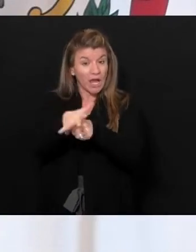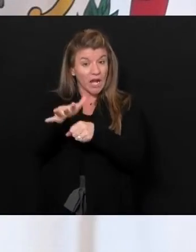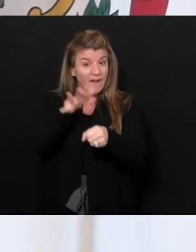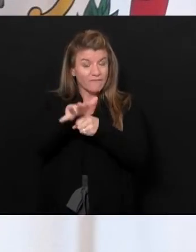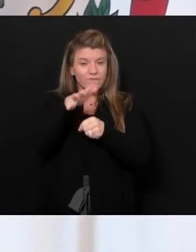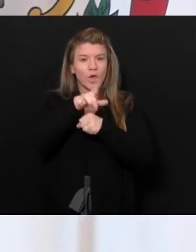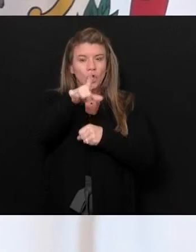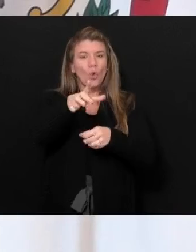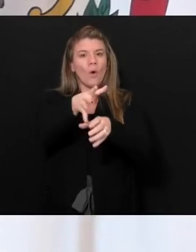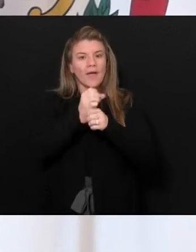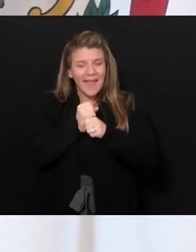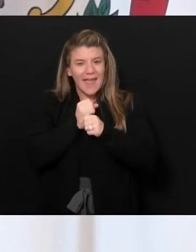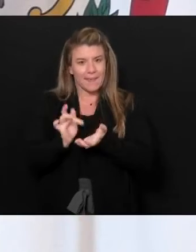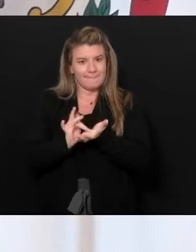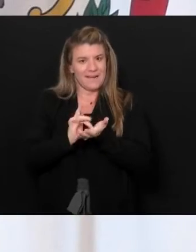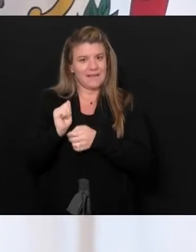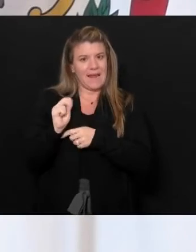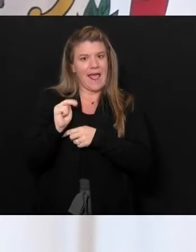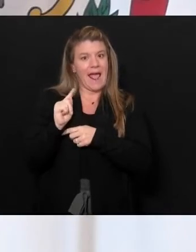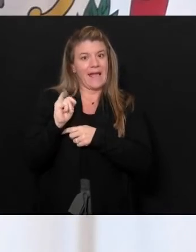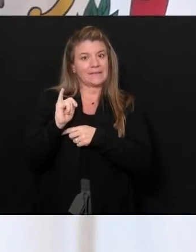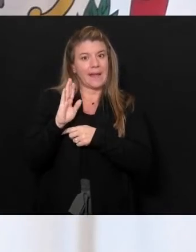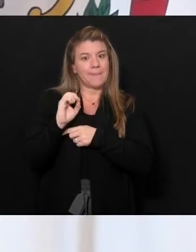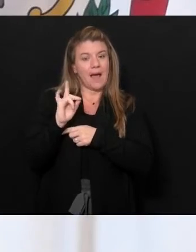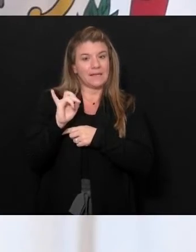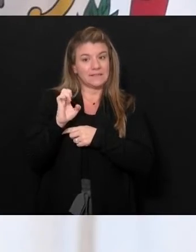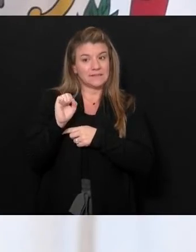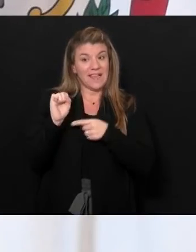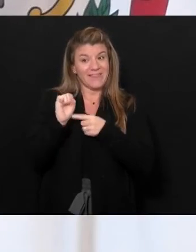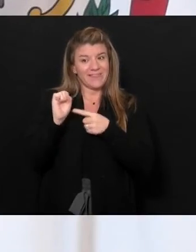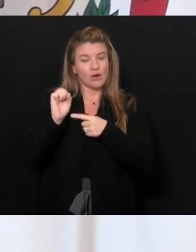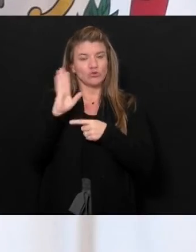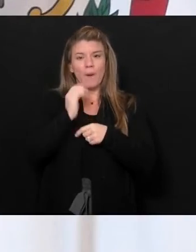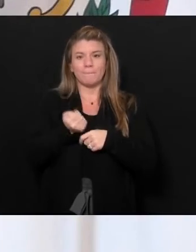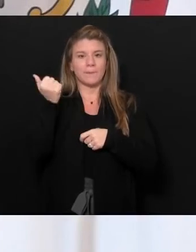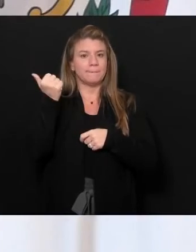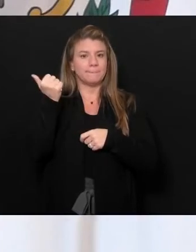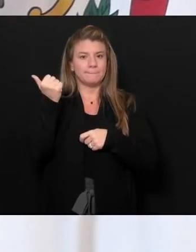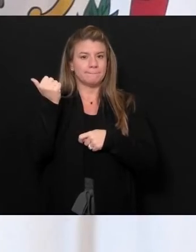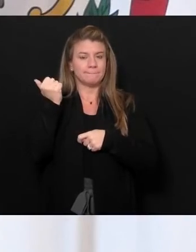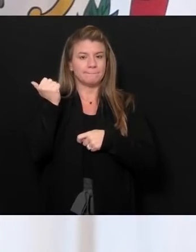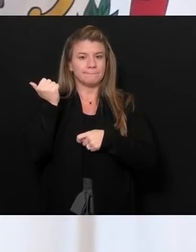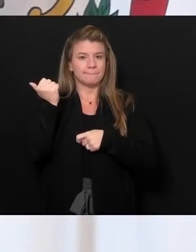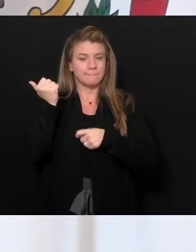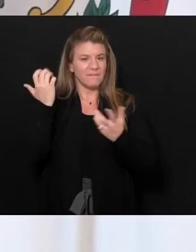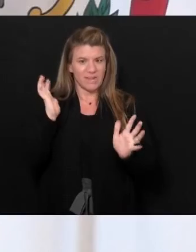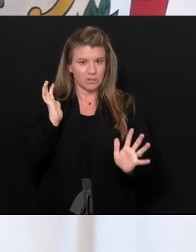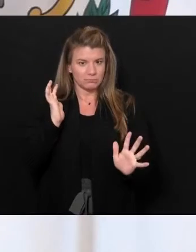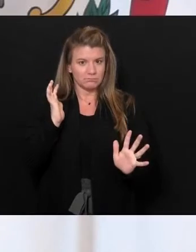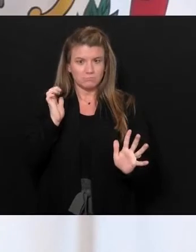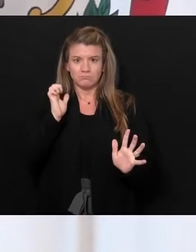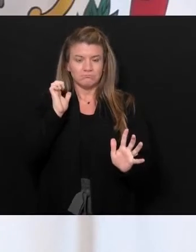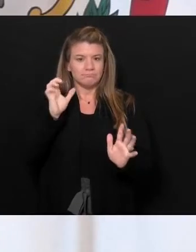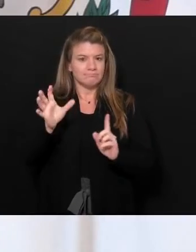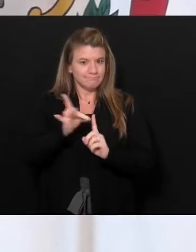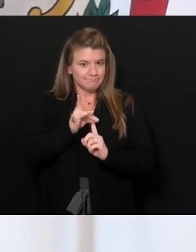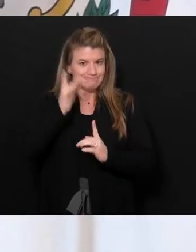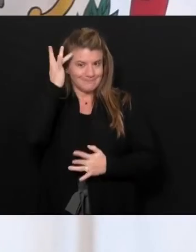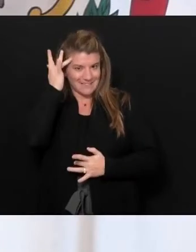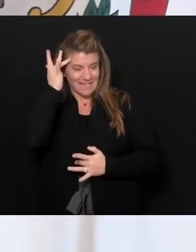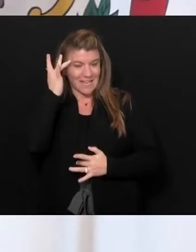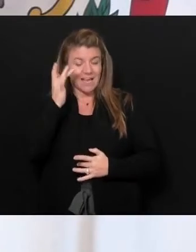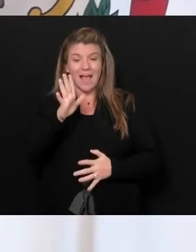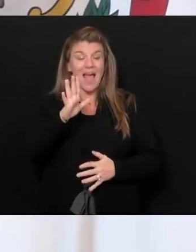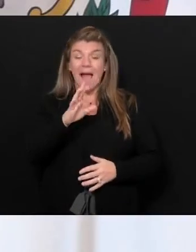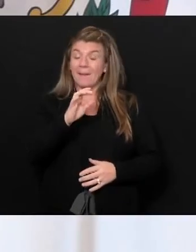get antibodies, and these antibodies will absolutely knock this thing out. If you don't, like I said, and